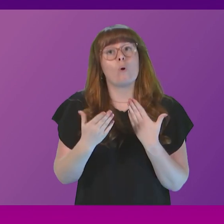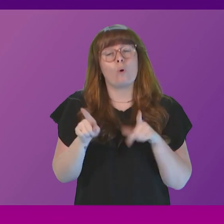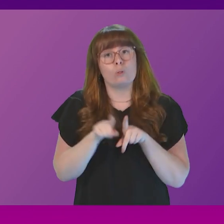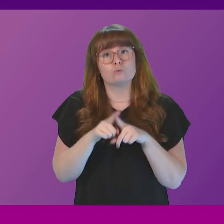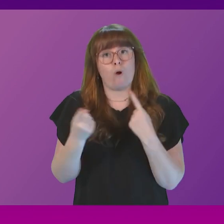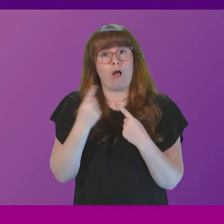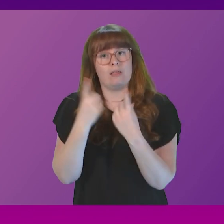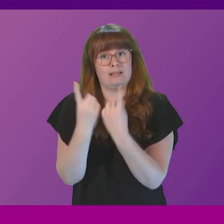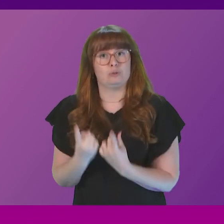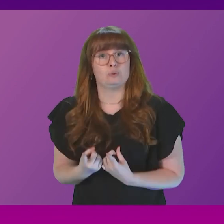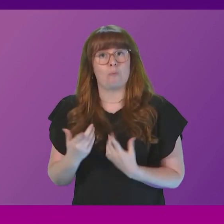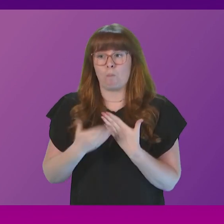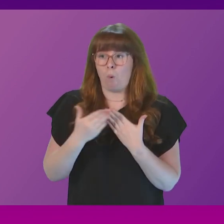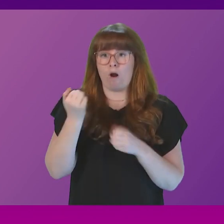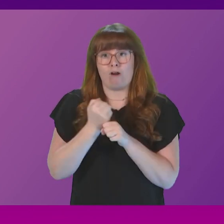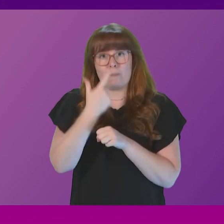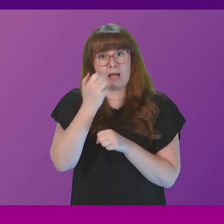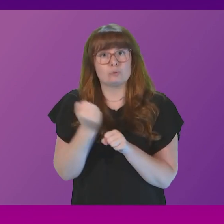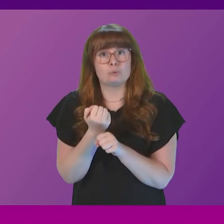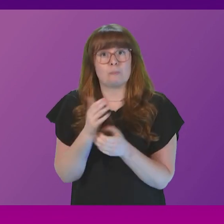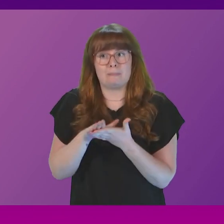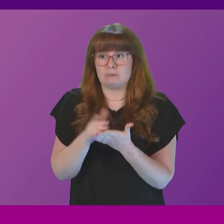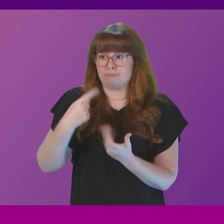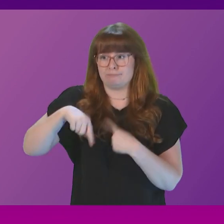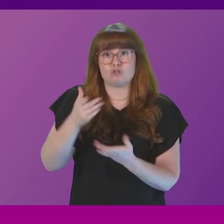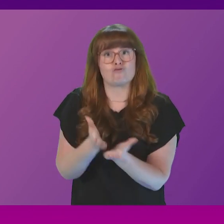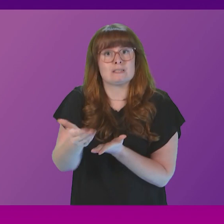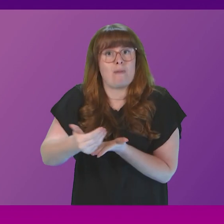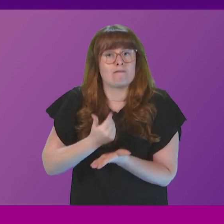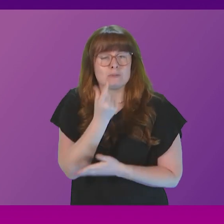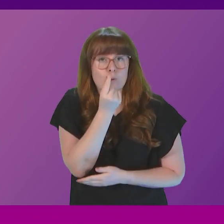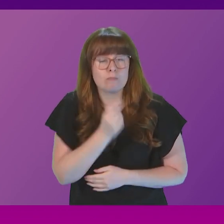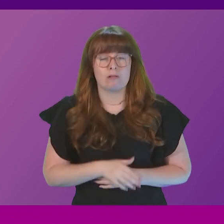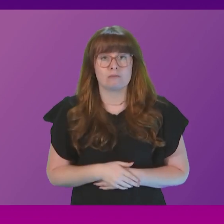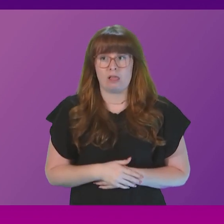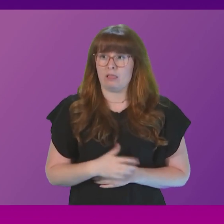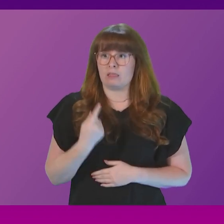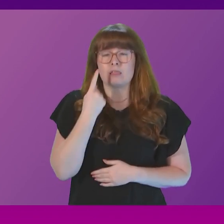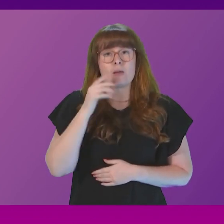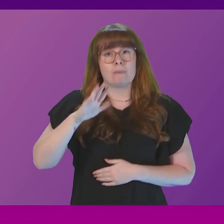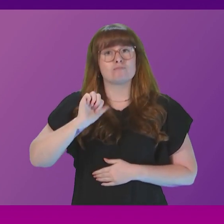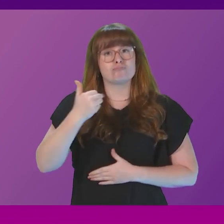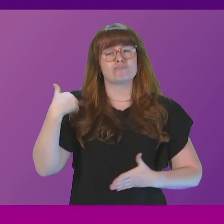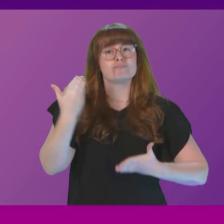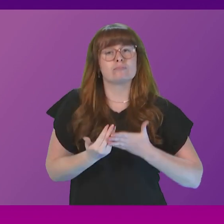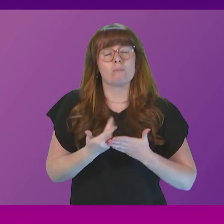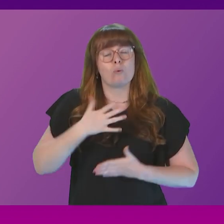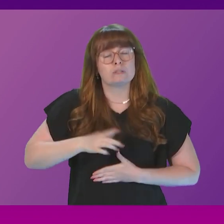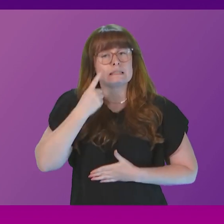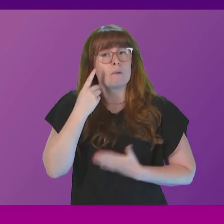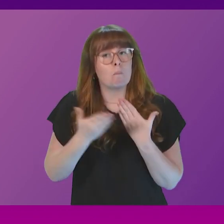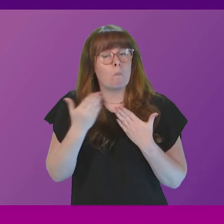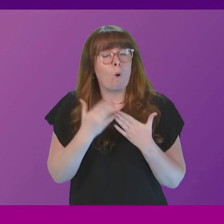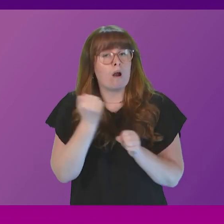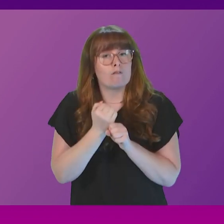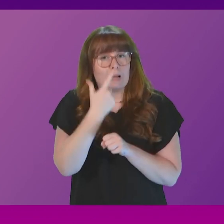relation to what more we can do to be as transparent as possible. I think we have a good record on that, but I would like to see what more and